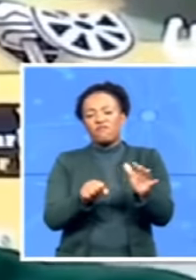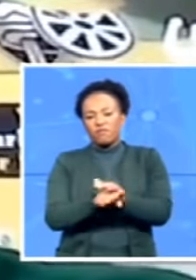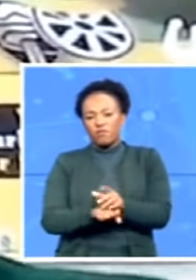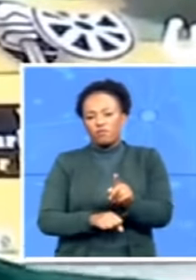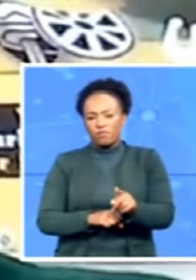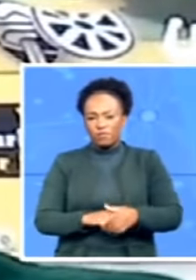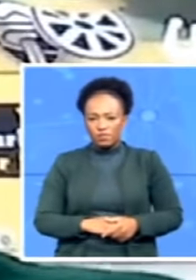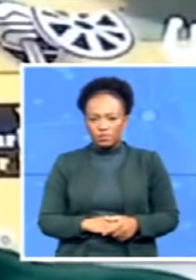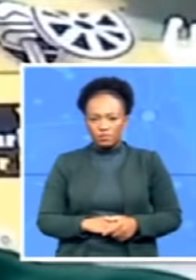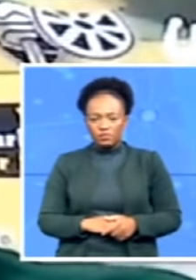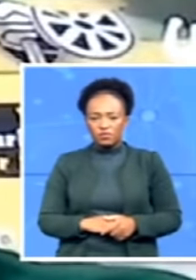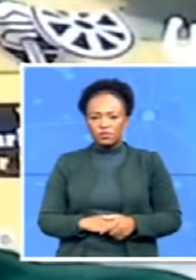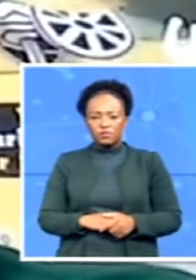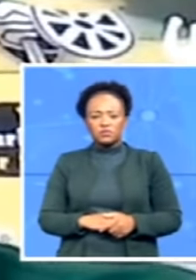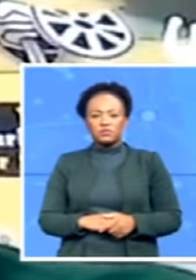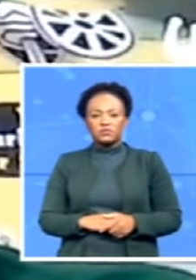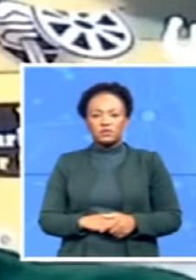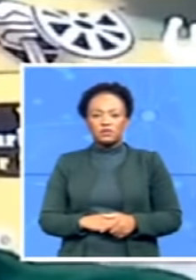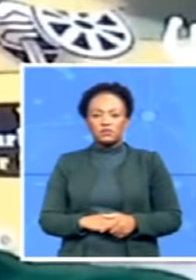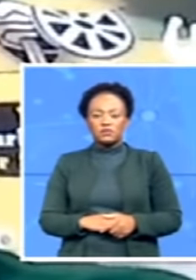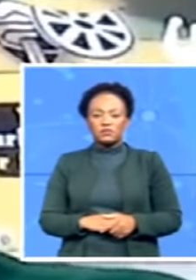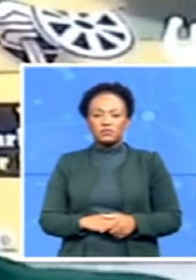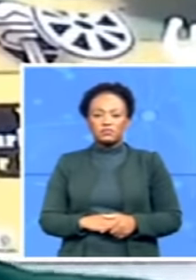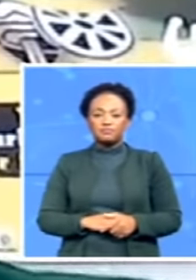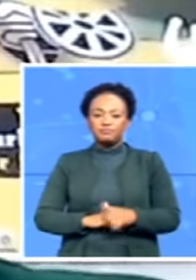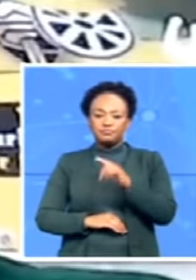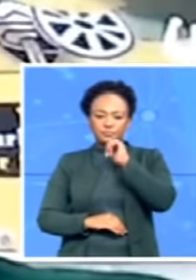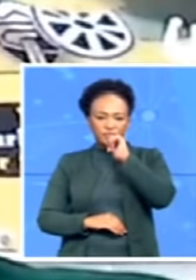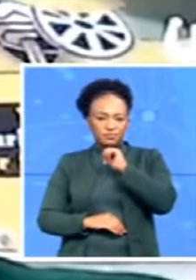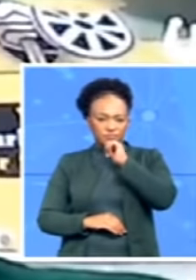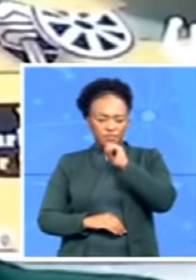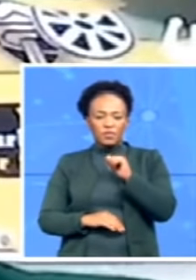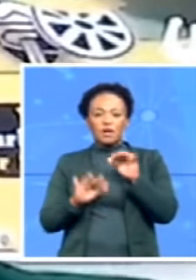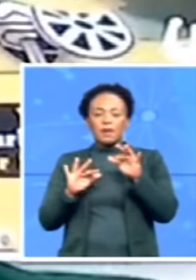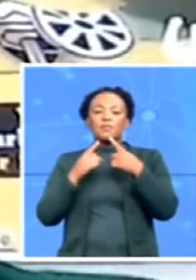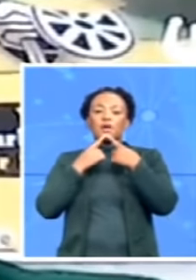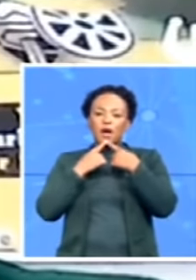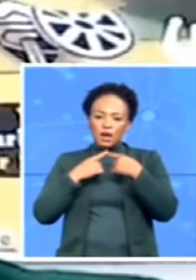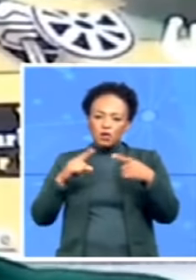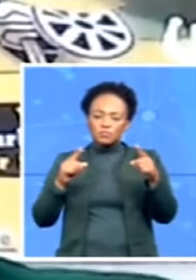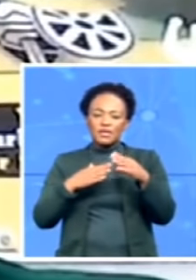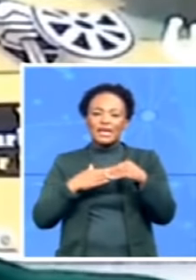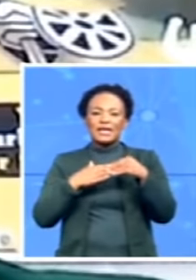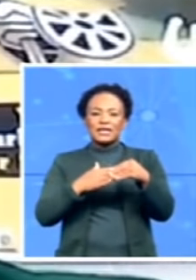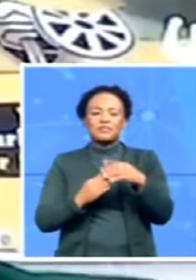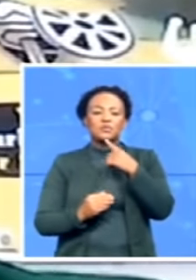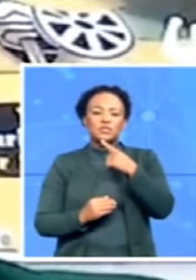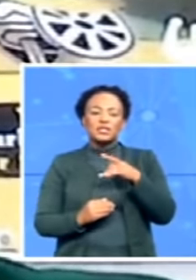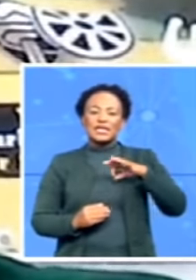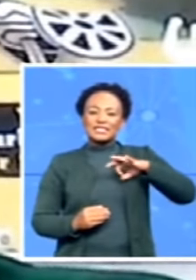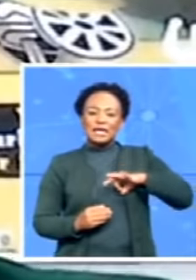Despite public pronouncement by our leadership that the issue of unpaid salaries is receiving special